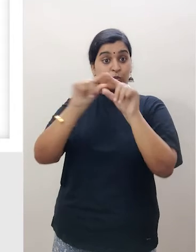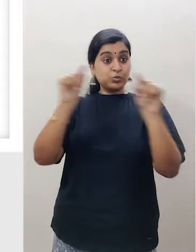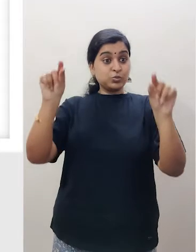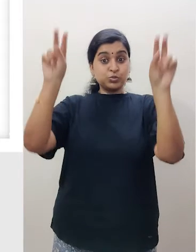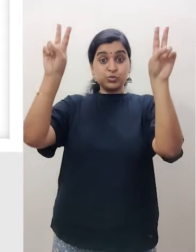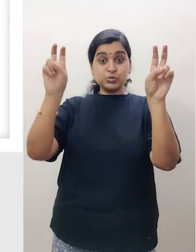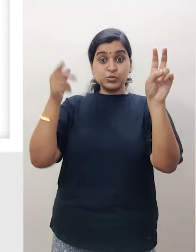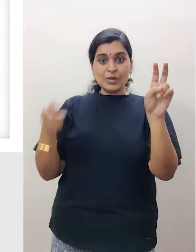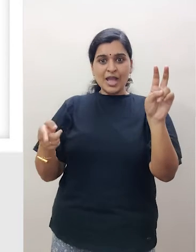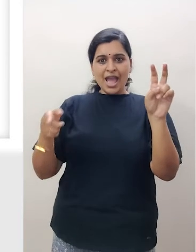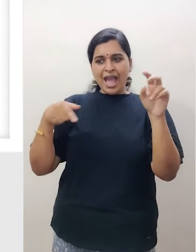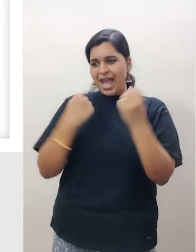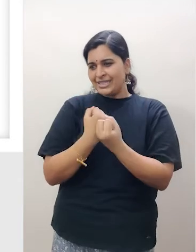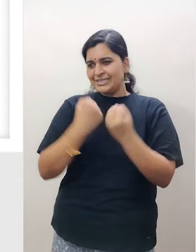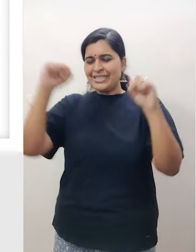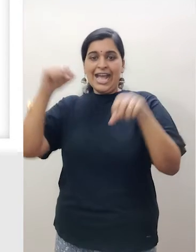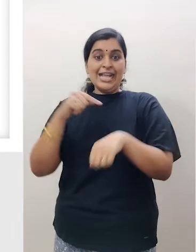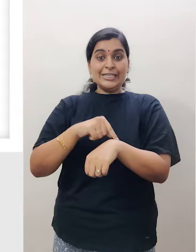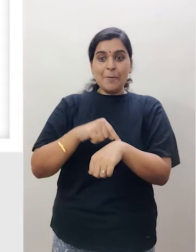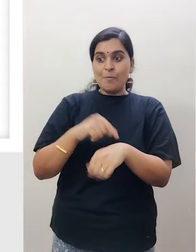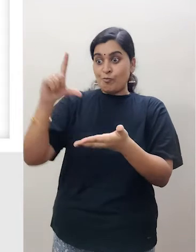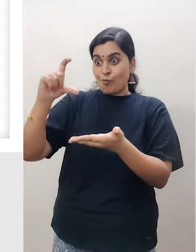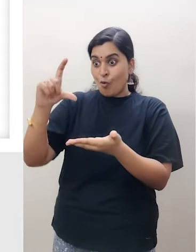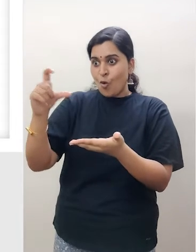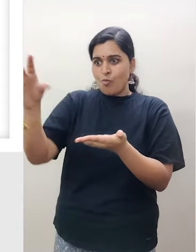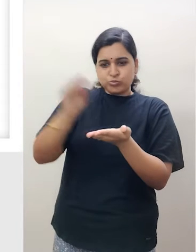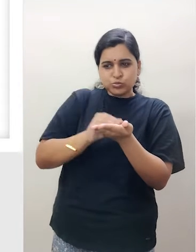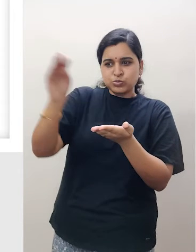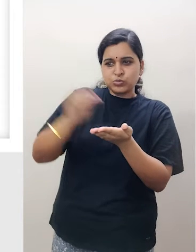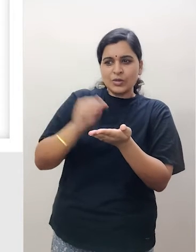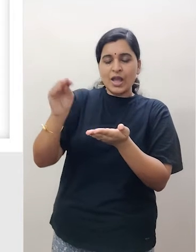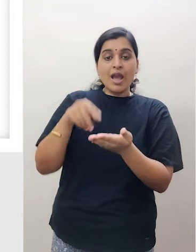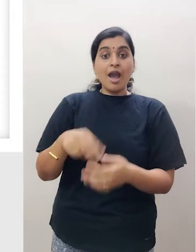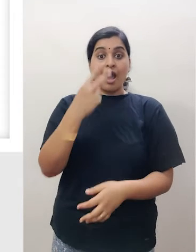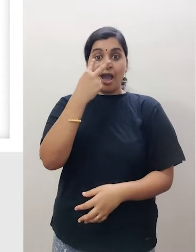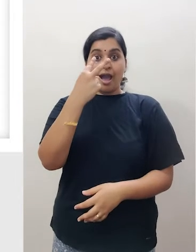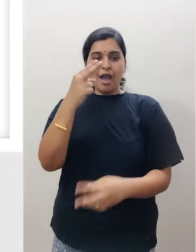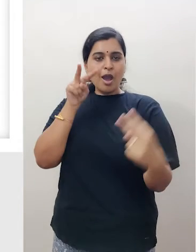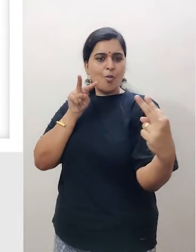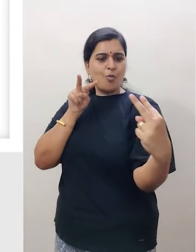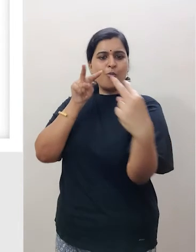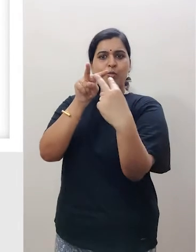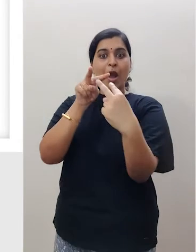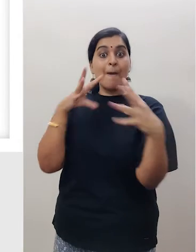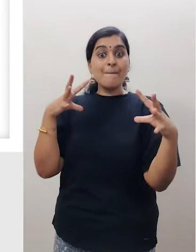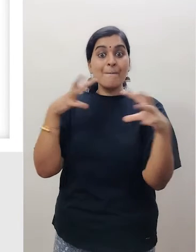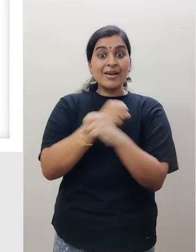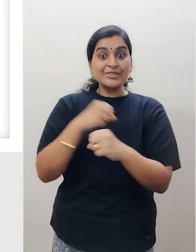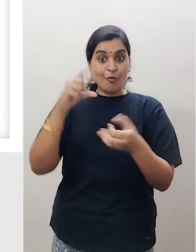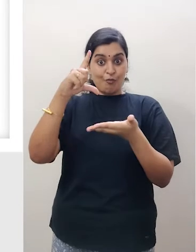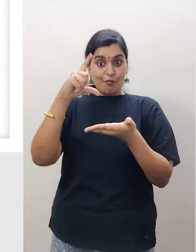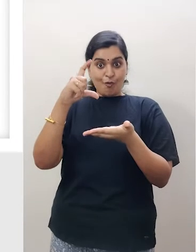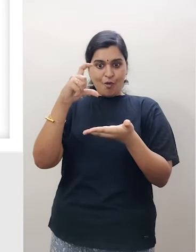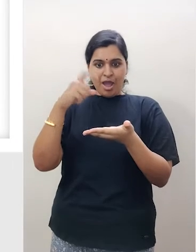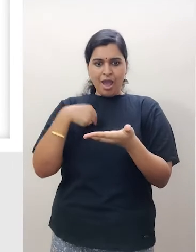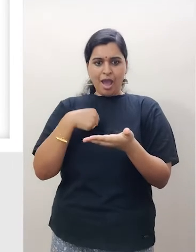colonial methods of ethnographic documentation, the lack of eye contact between the subjects and photographer lends a